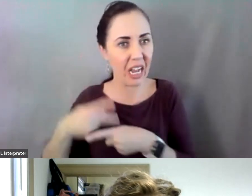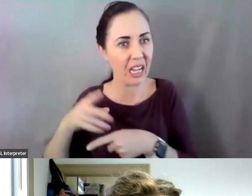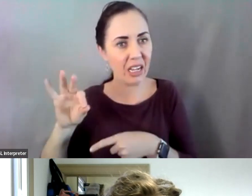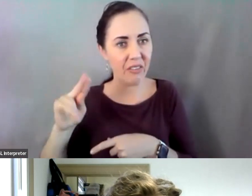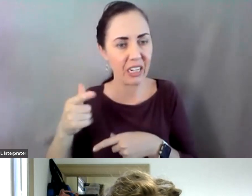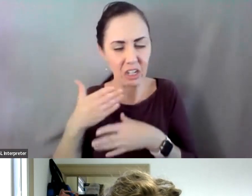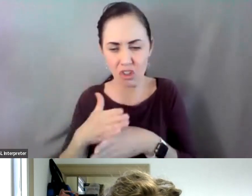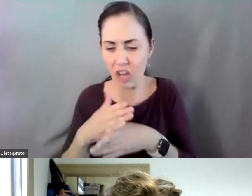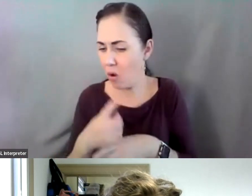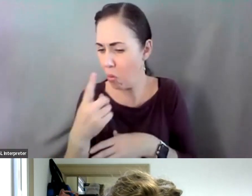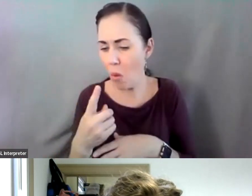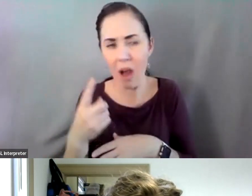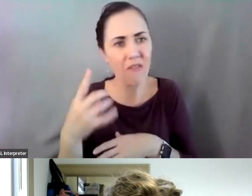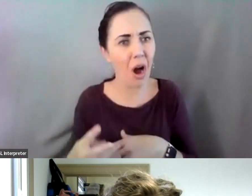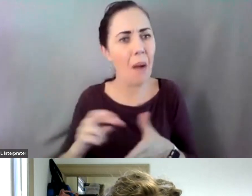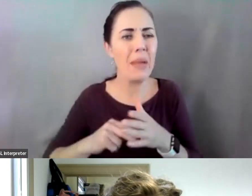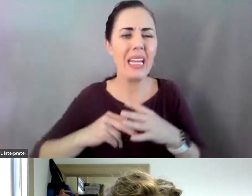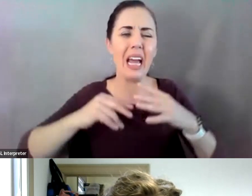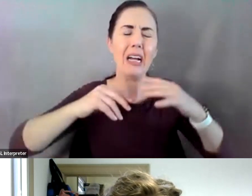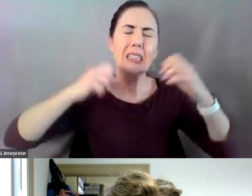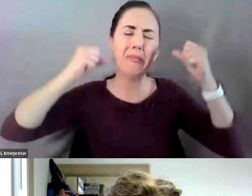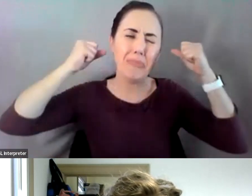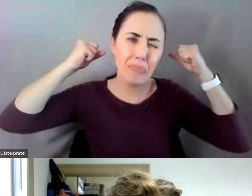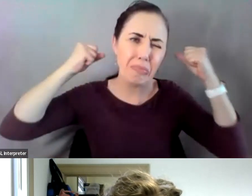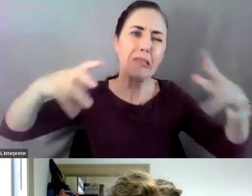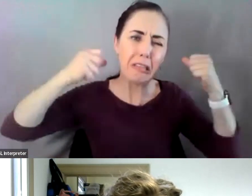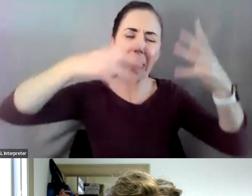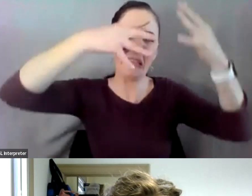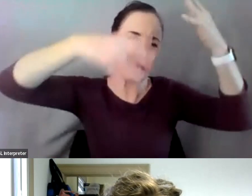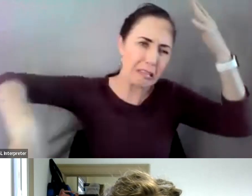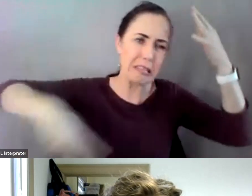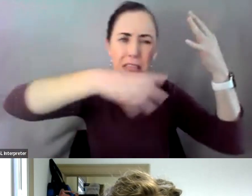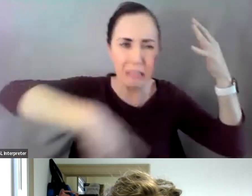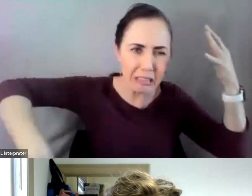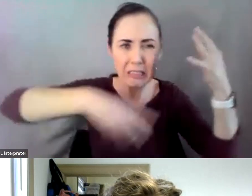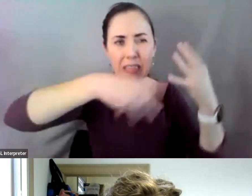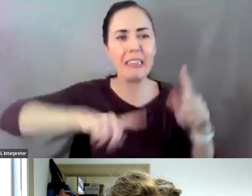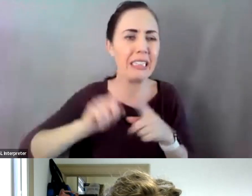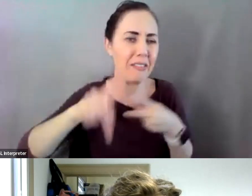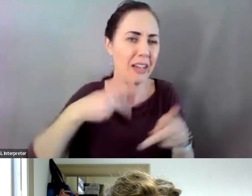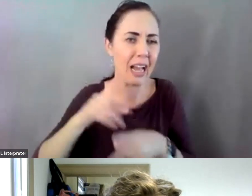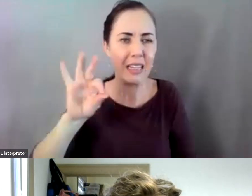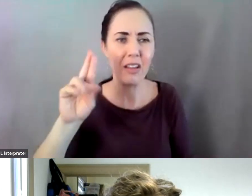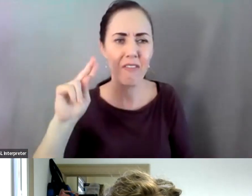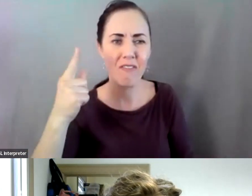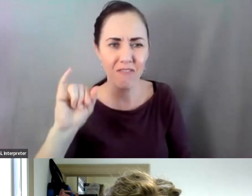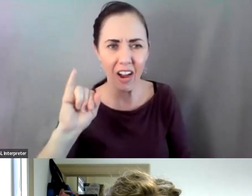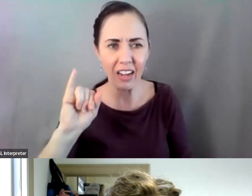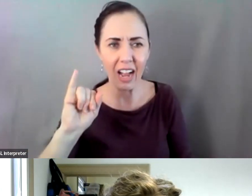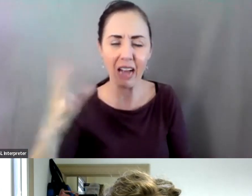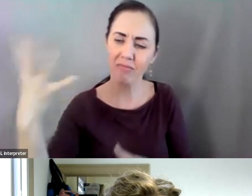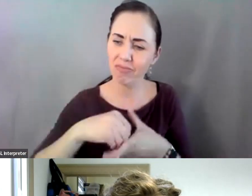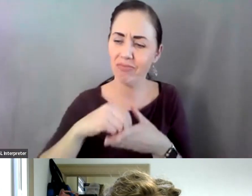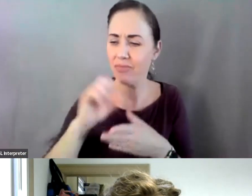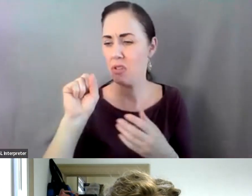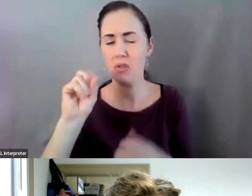there's a huge diversity of fungi. There's a lot of different fungi that live in the soil. And in order to figure out what fungi